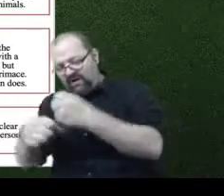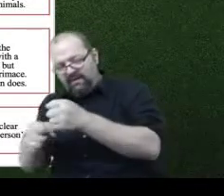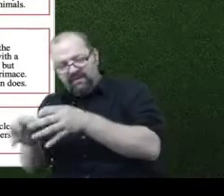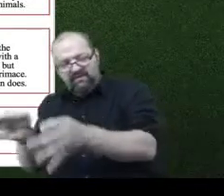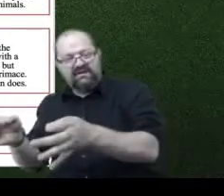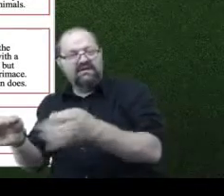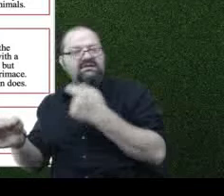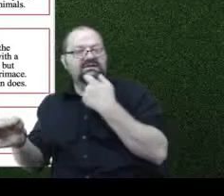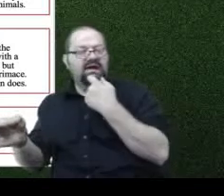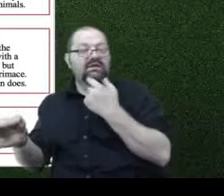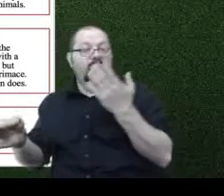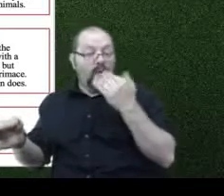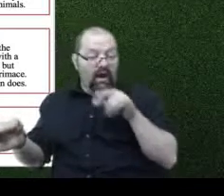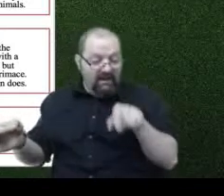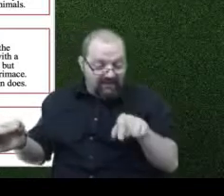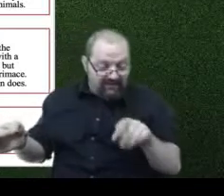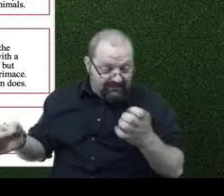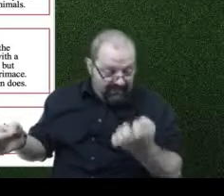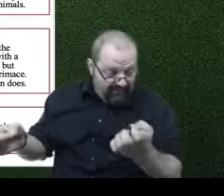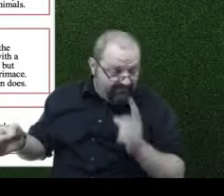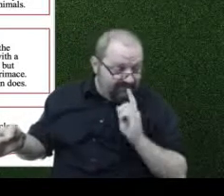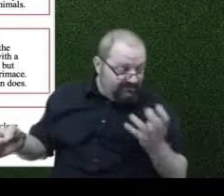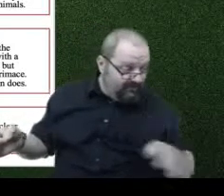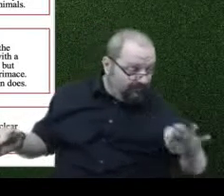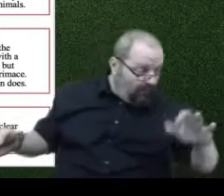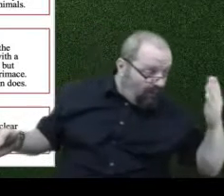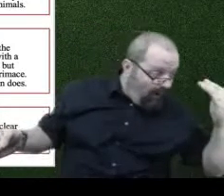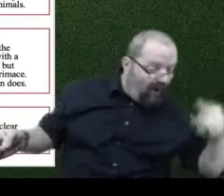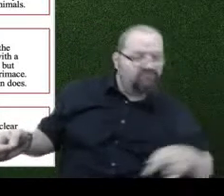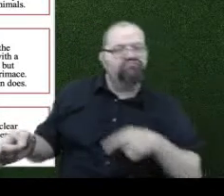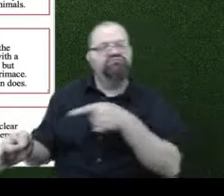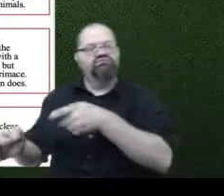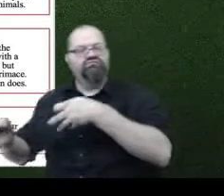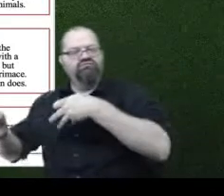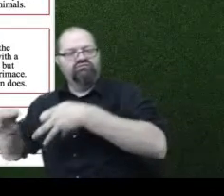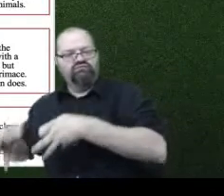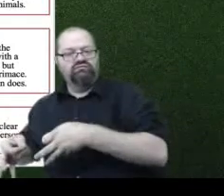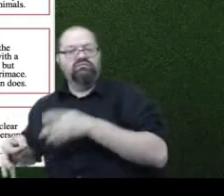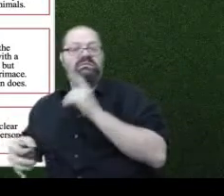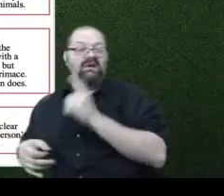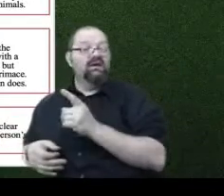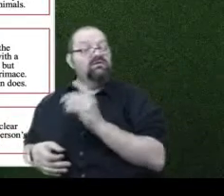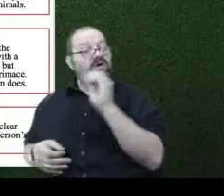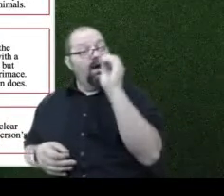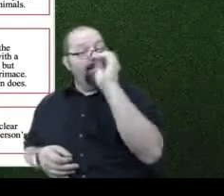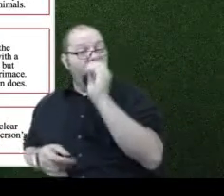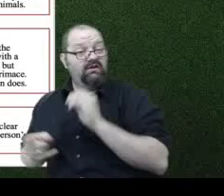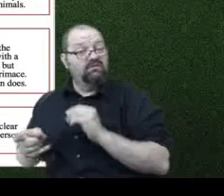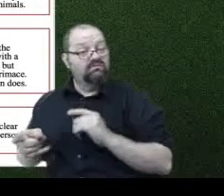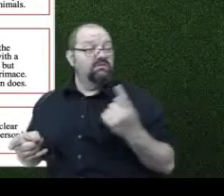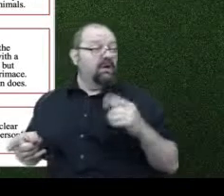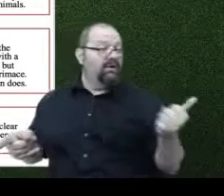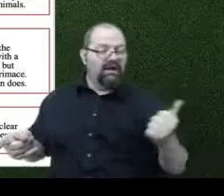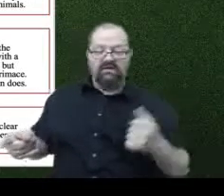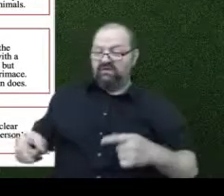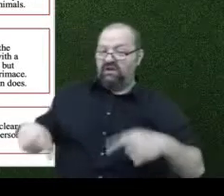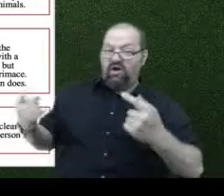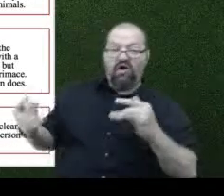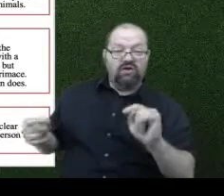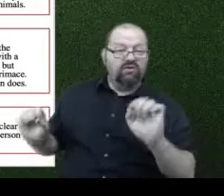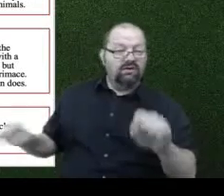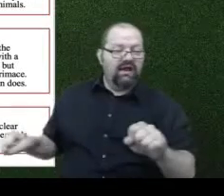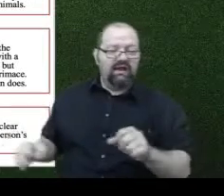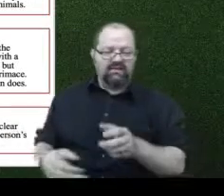the evidence matters to the subclaim. The subclaim is opinionated, it's arguable. The paragraph's middle